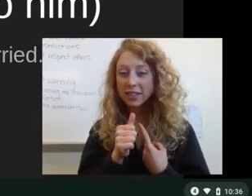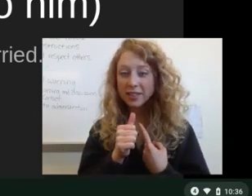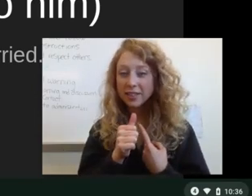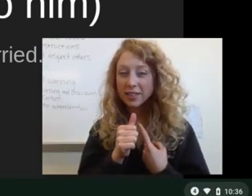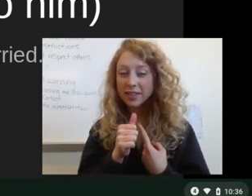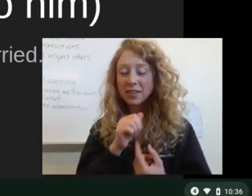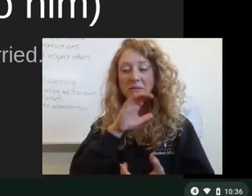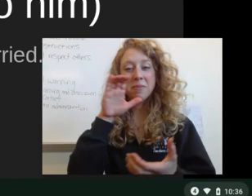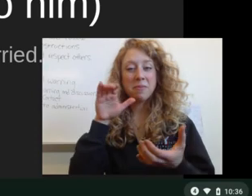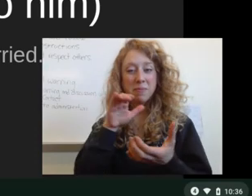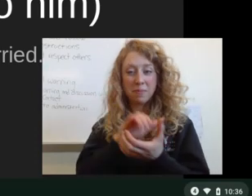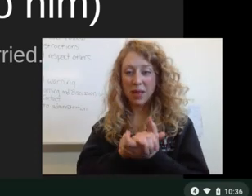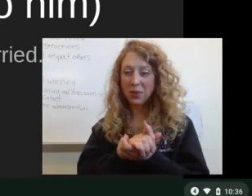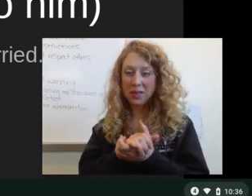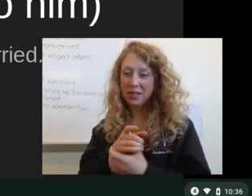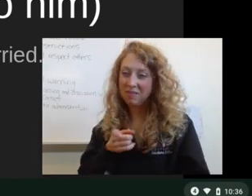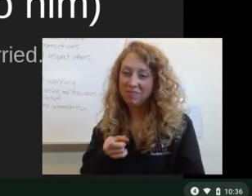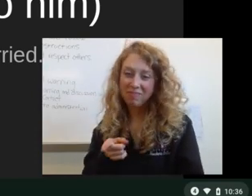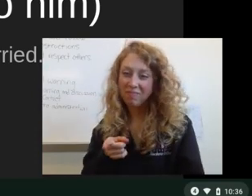not.